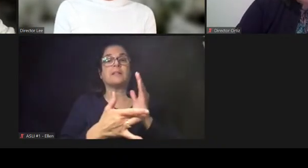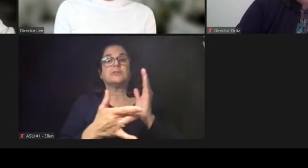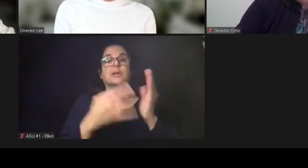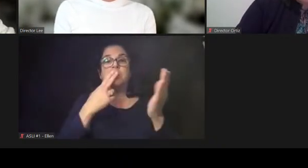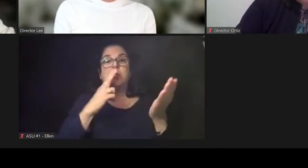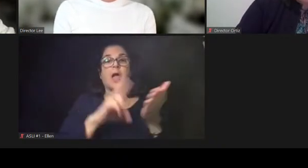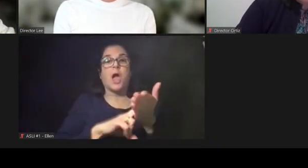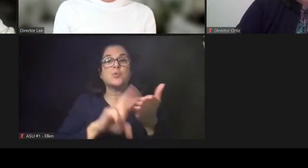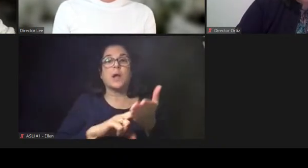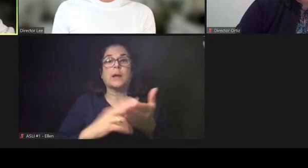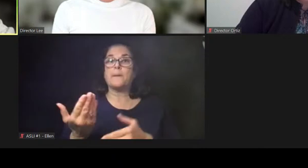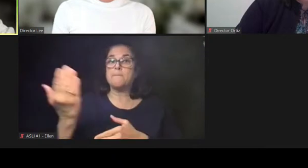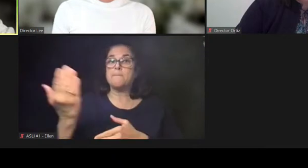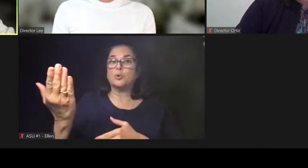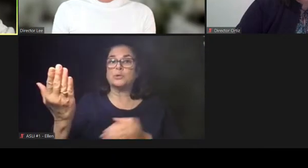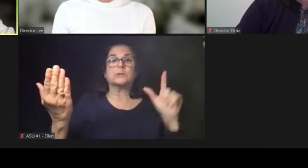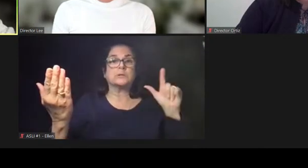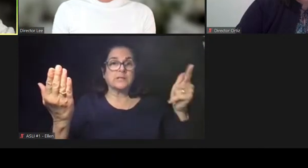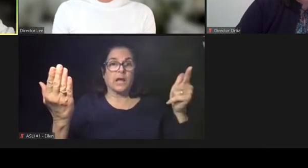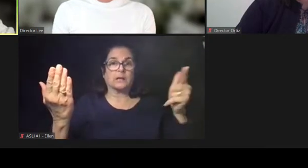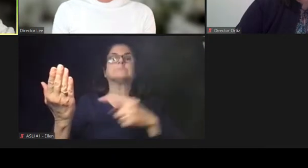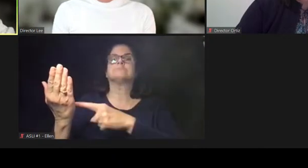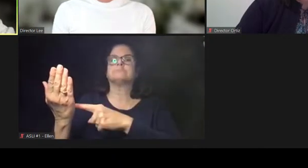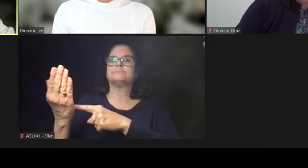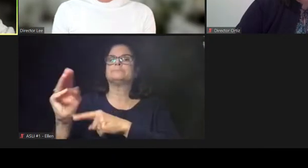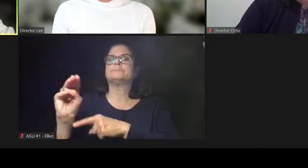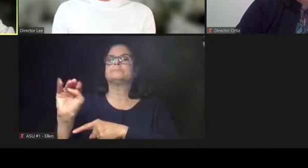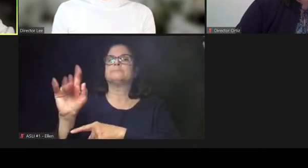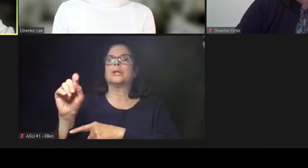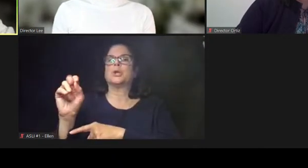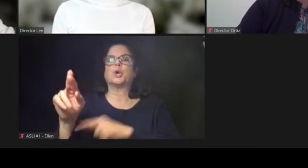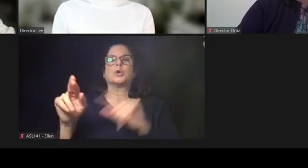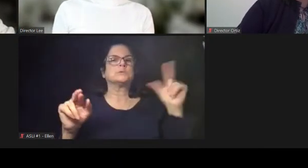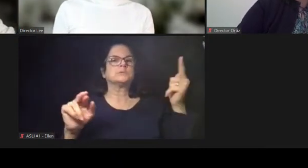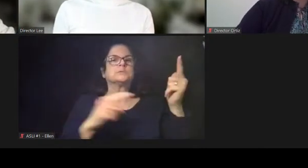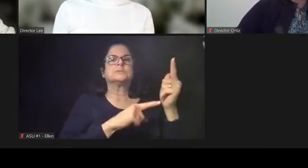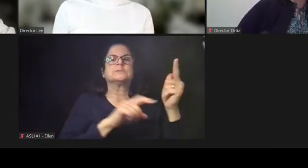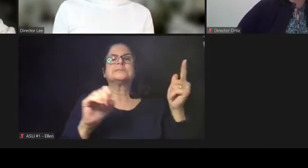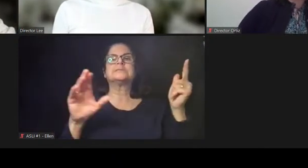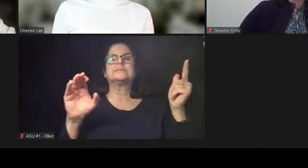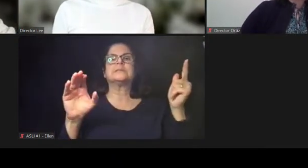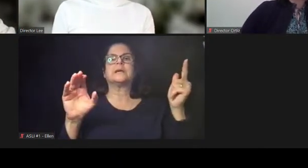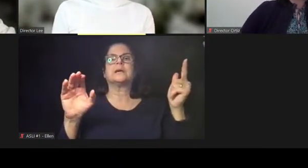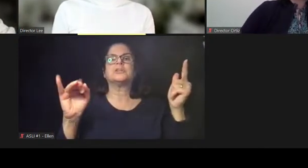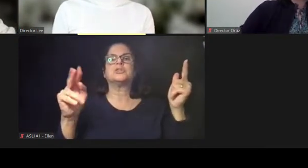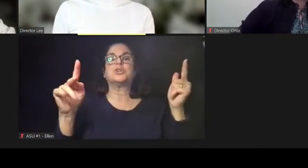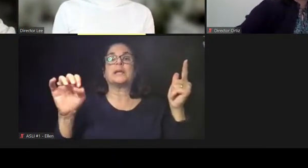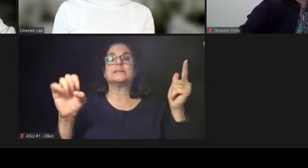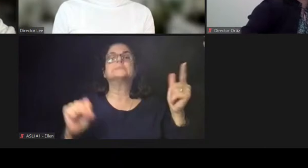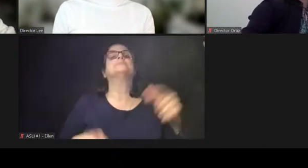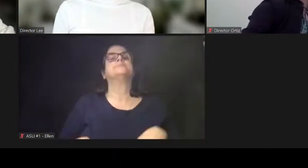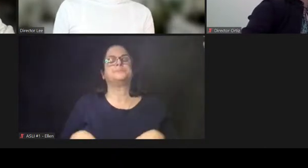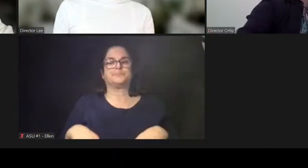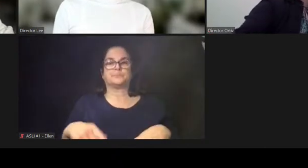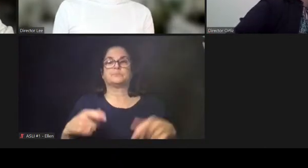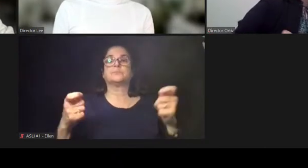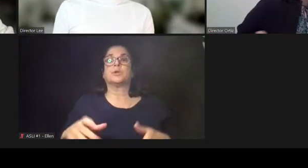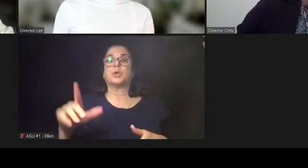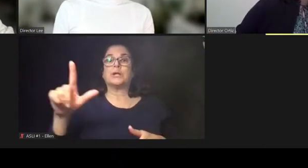So moved. Second. Moved by Director Miller, second by Director Jakes. Director Lee? Yes. Director